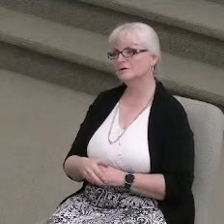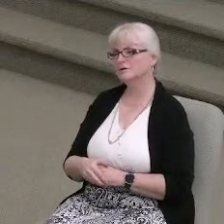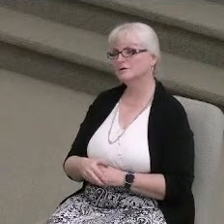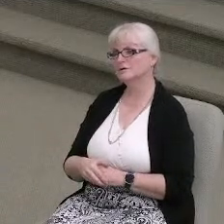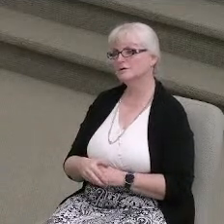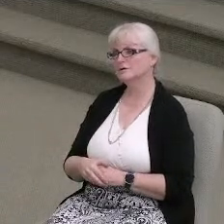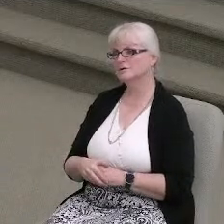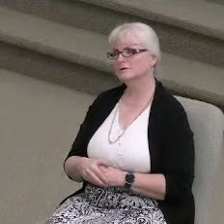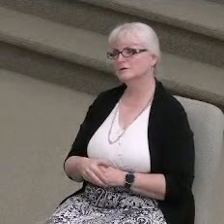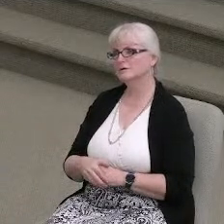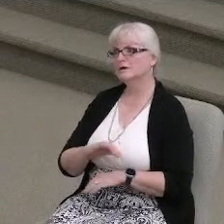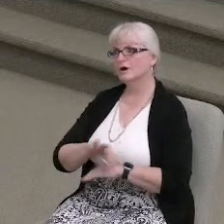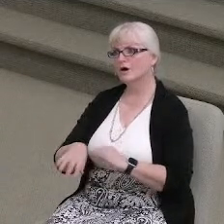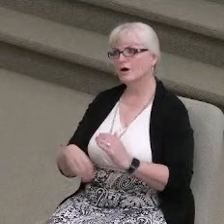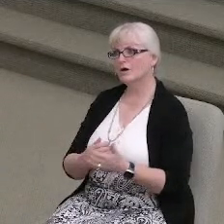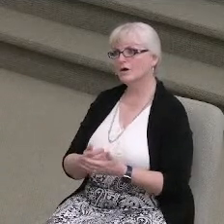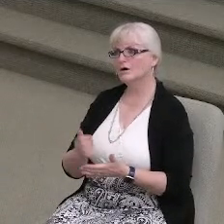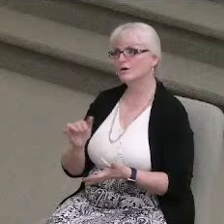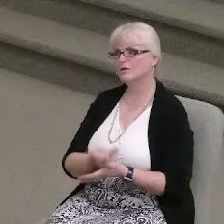all.